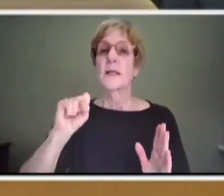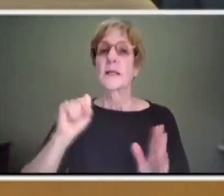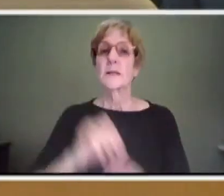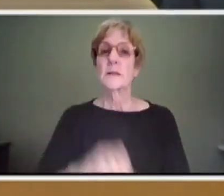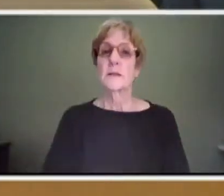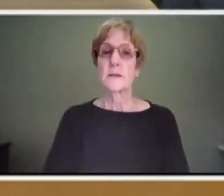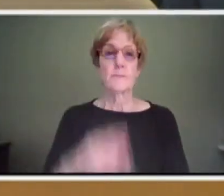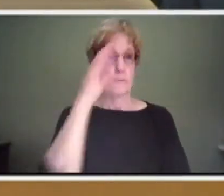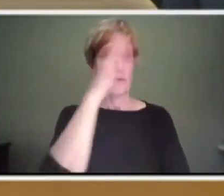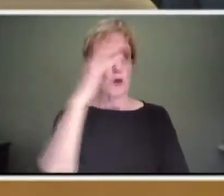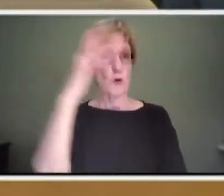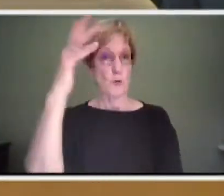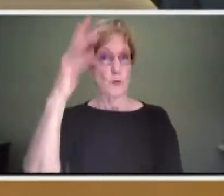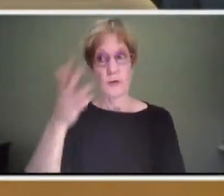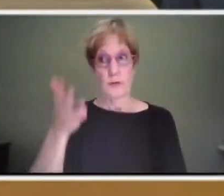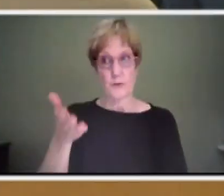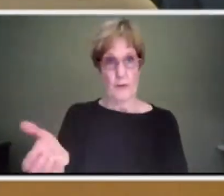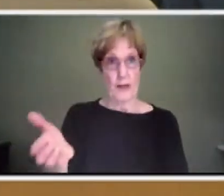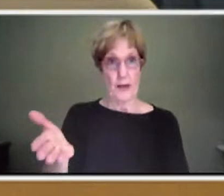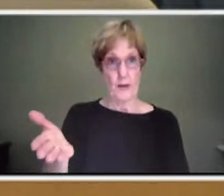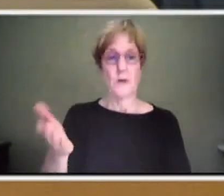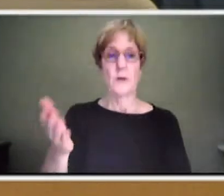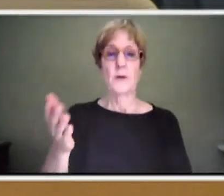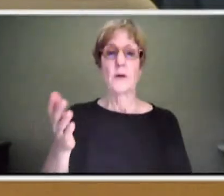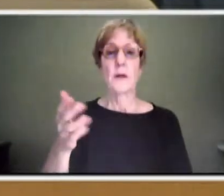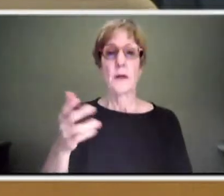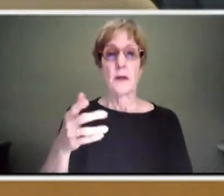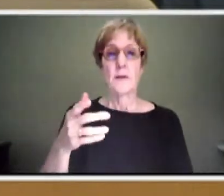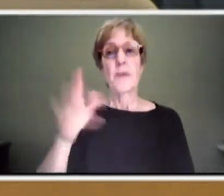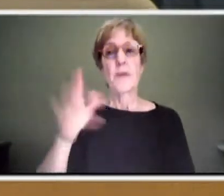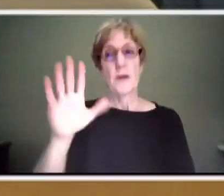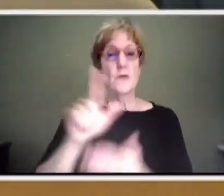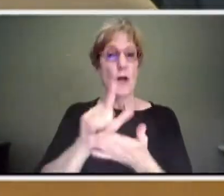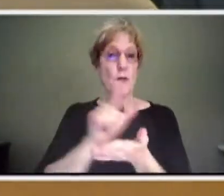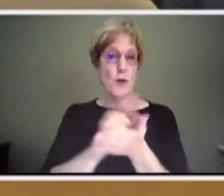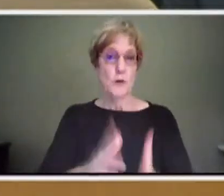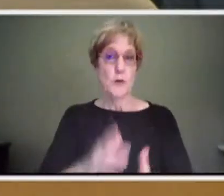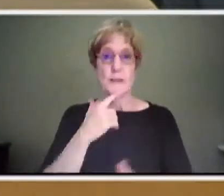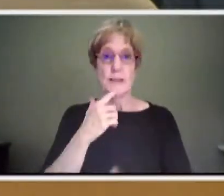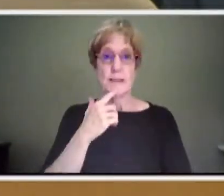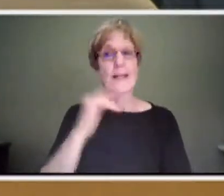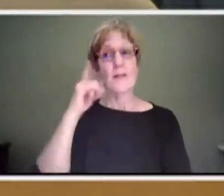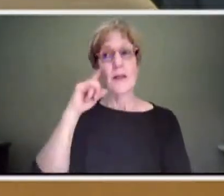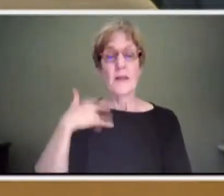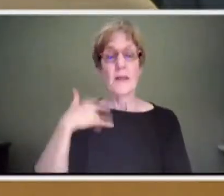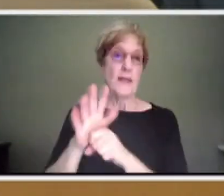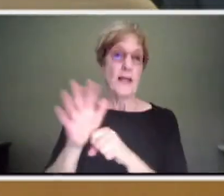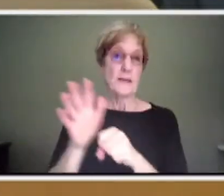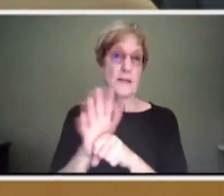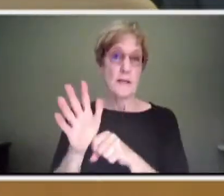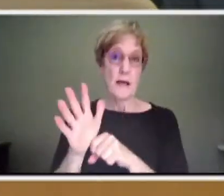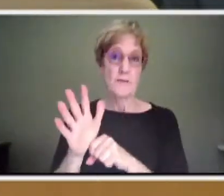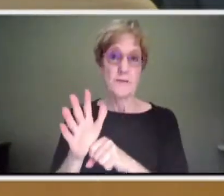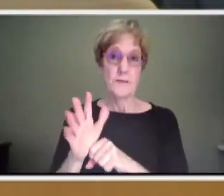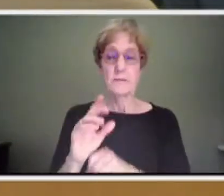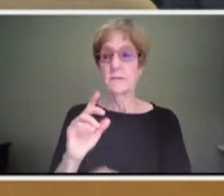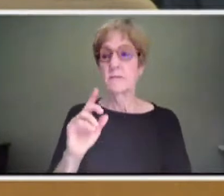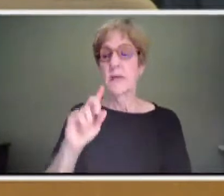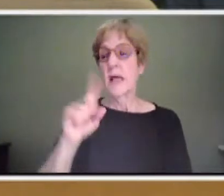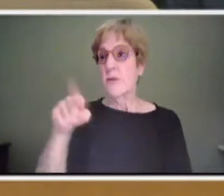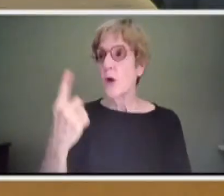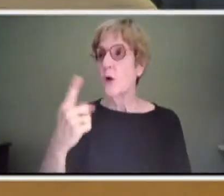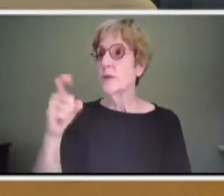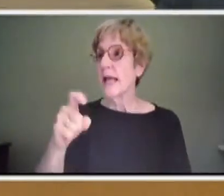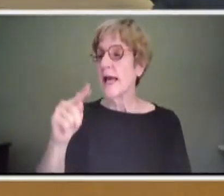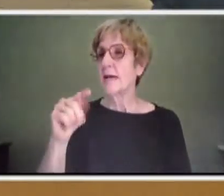woods right there, and so their communication from their lawyers basically said they think that's adequate, and they only have to, under,